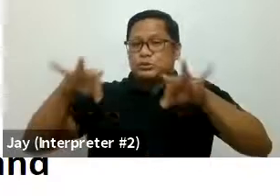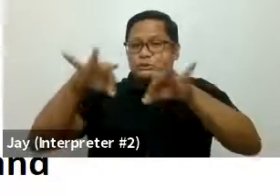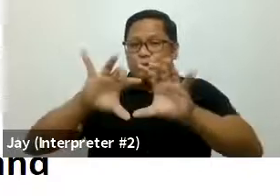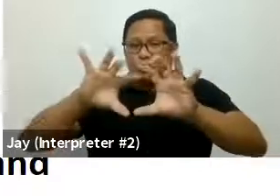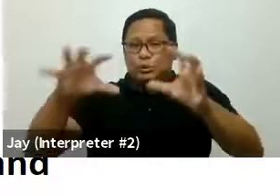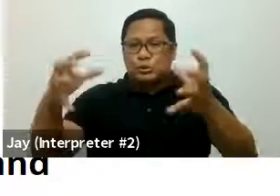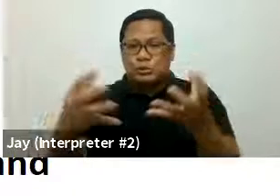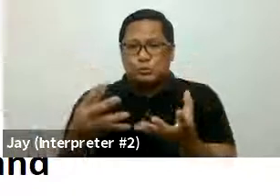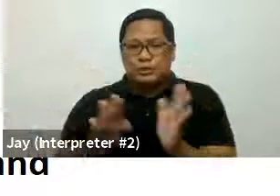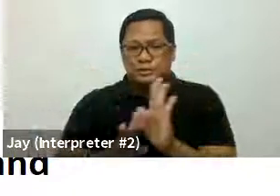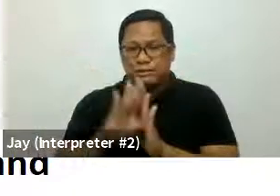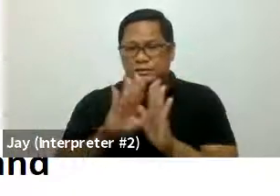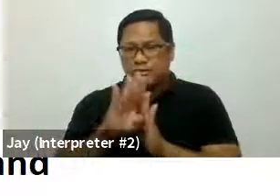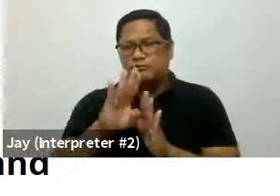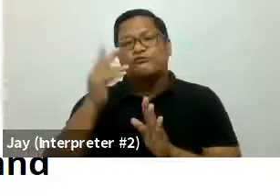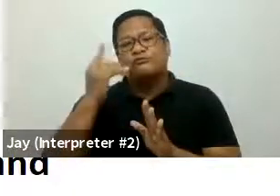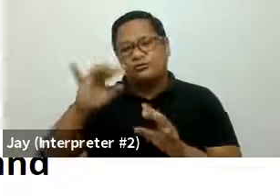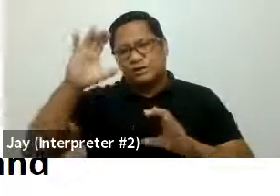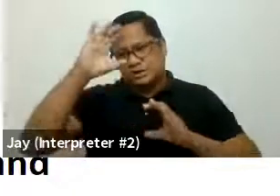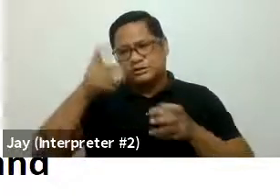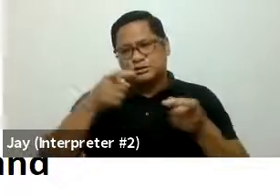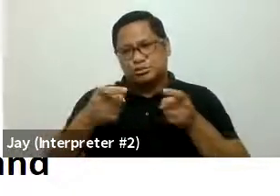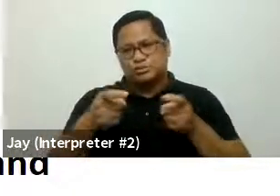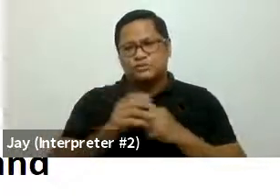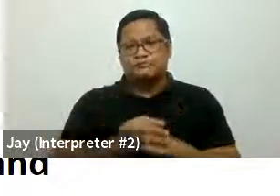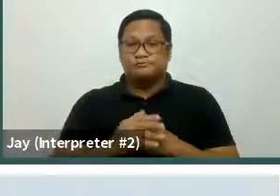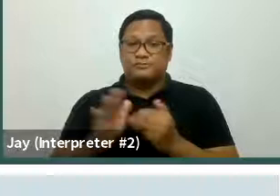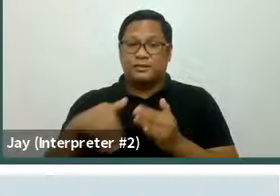global development in cancer control. Next.